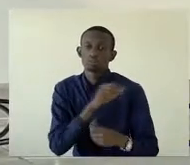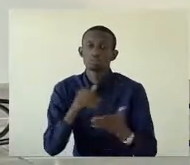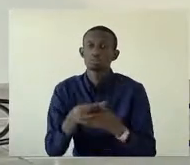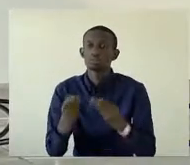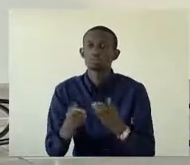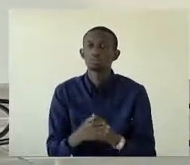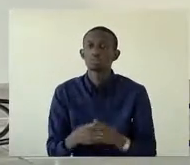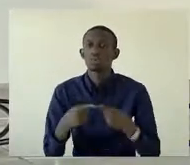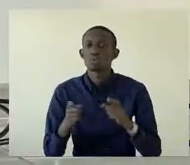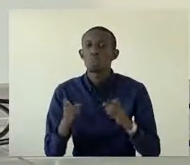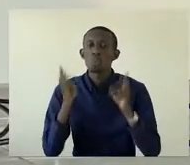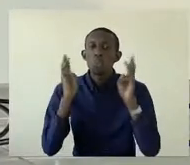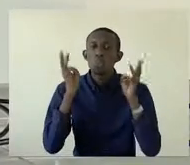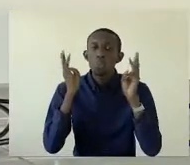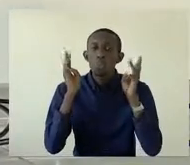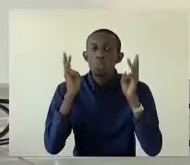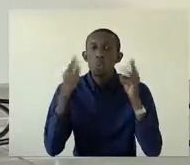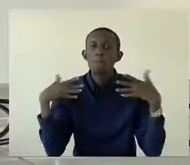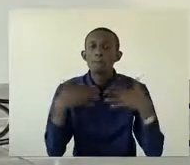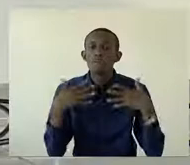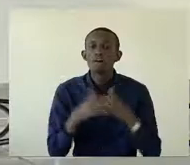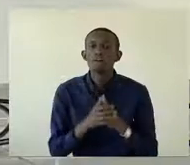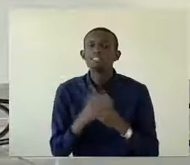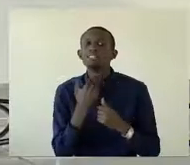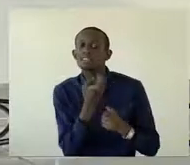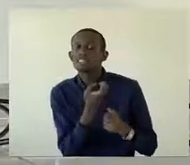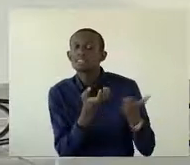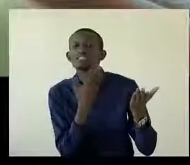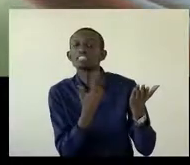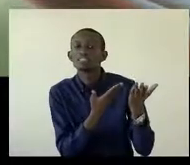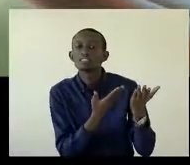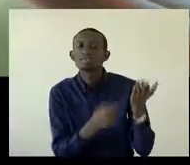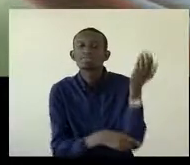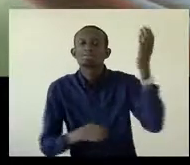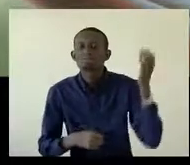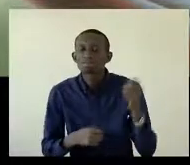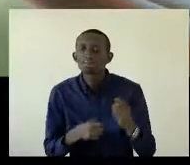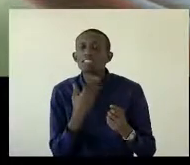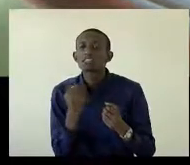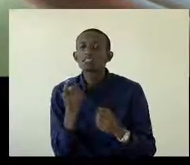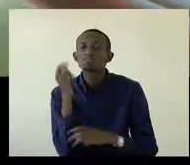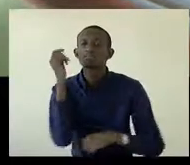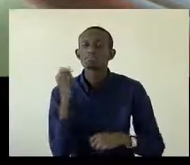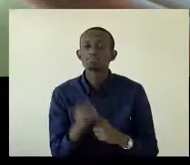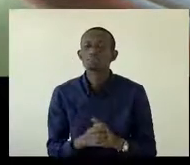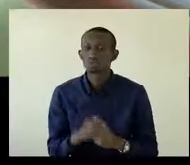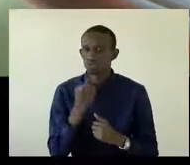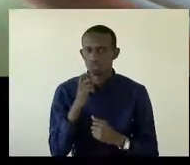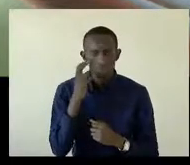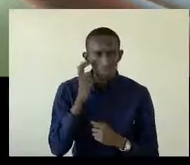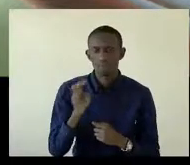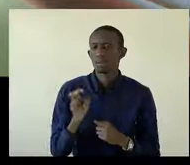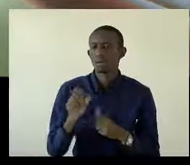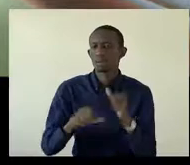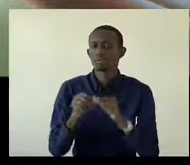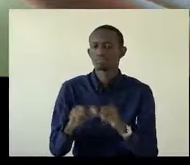Or you're always waiting for it. It sneezes, you steal. So we have to look at